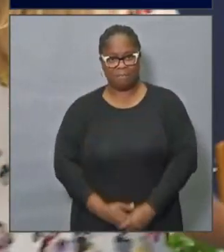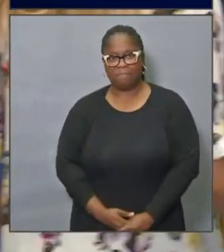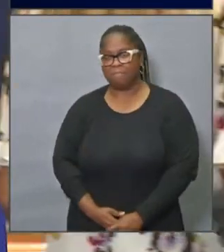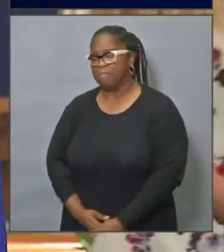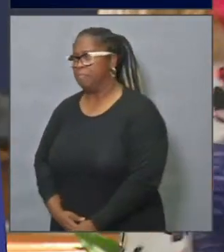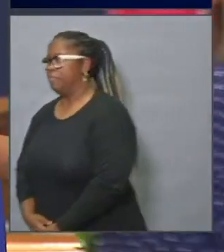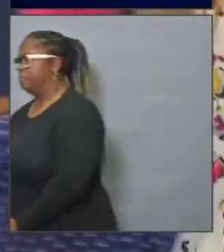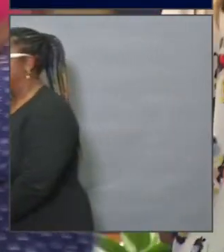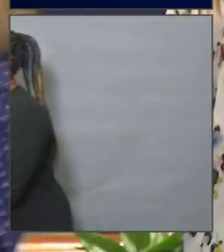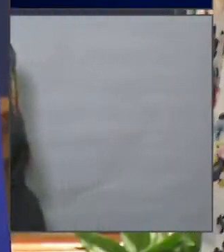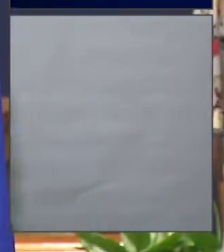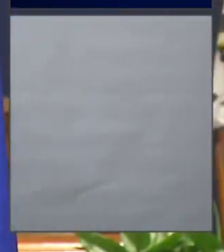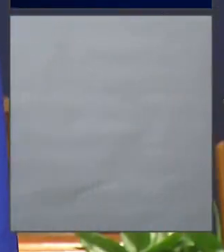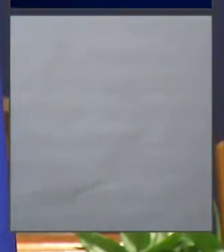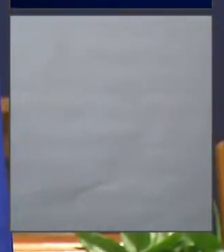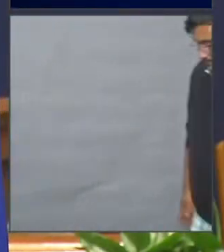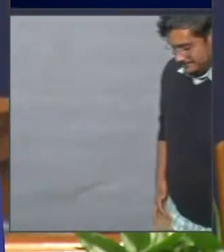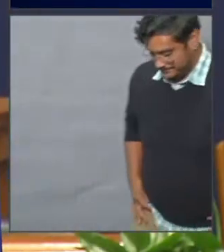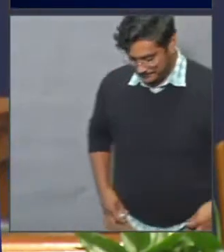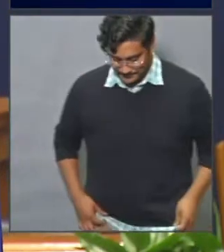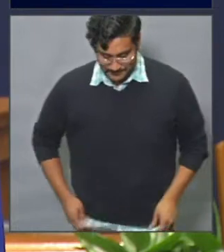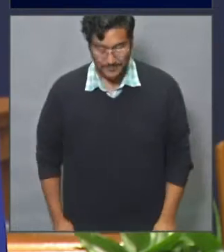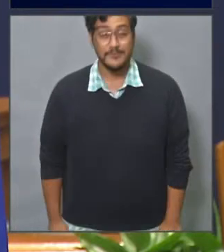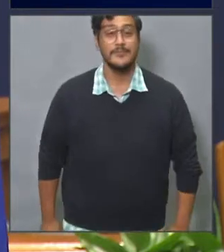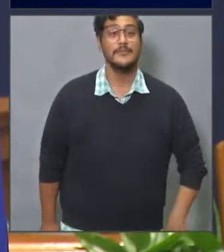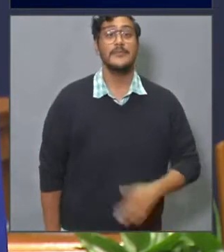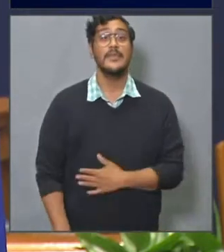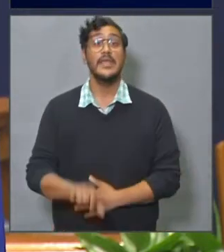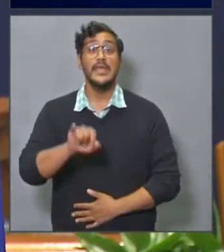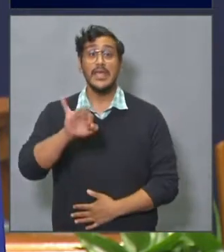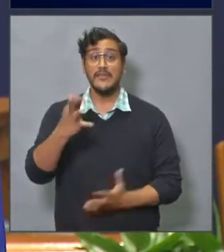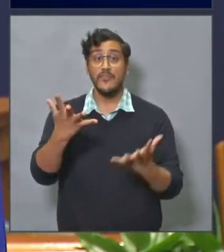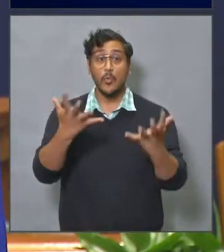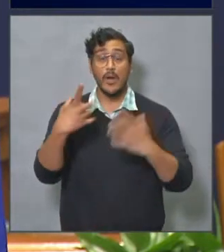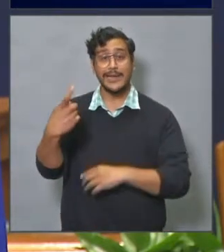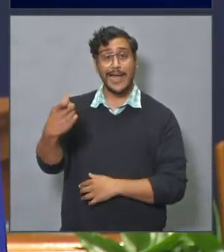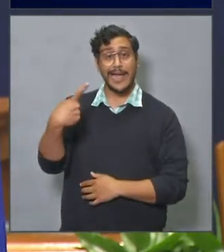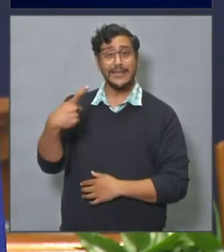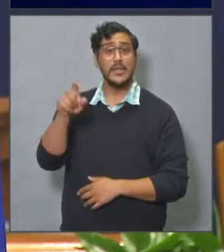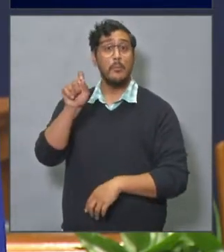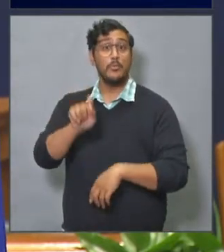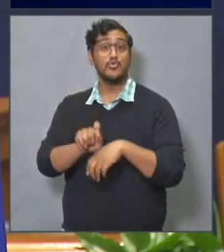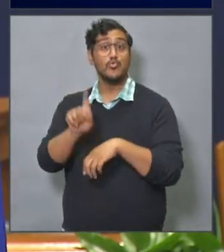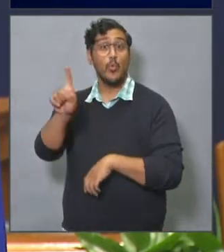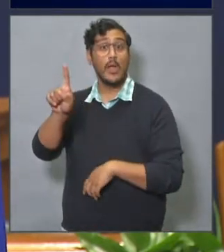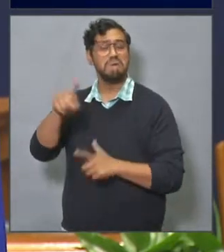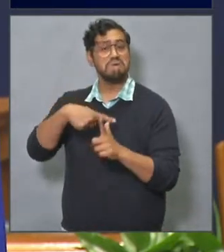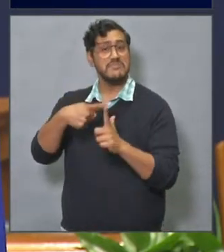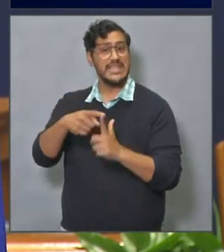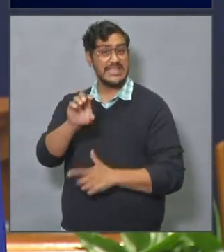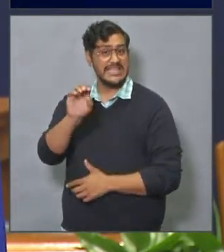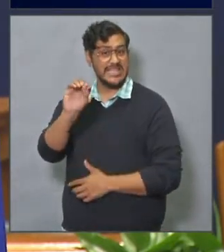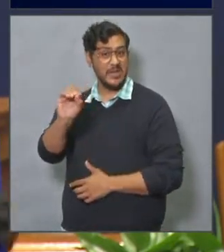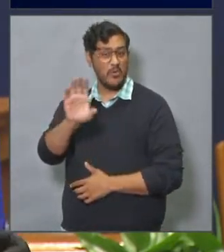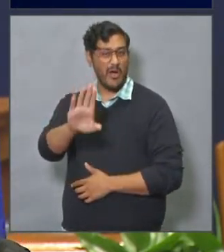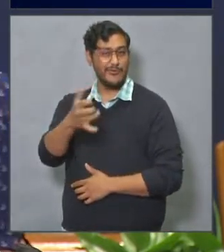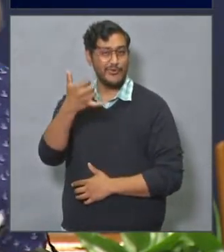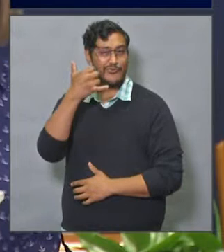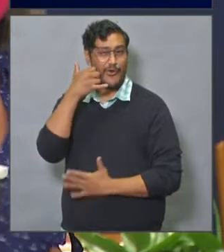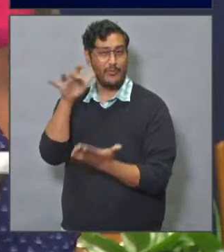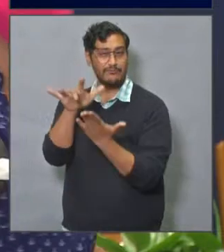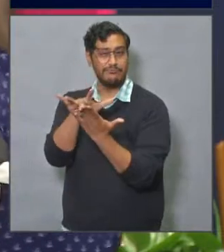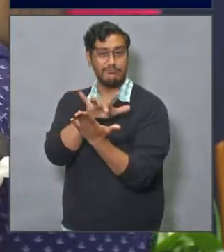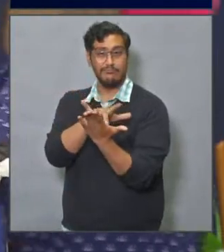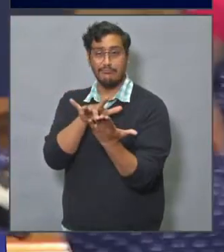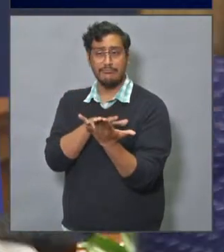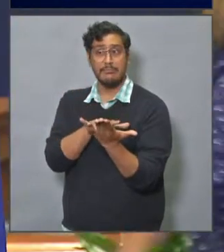And ladies and gentlemen, if you wish to ask a question, please press 1, then 0 on your telephone keypad. You may withdraw